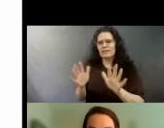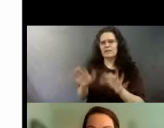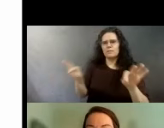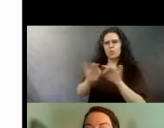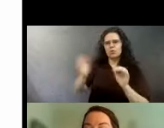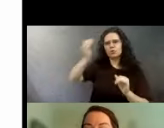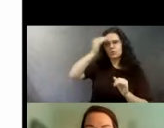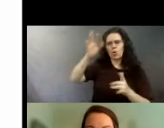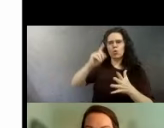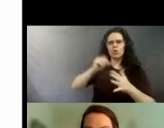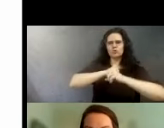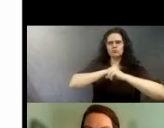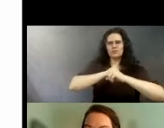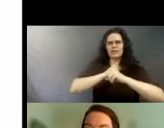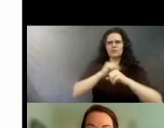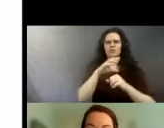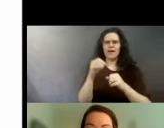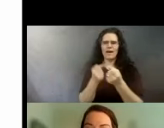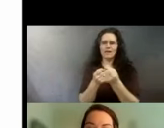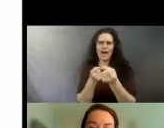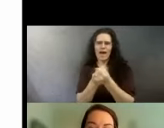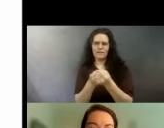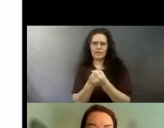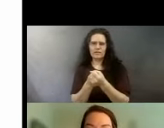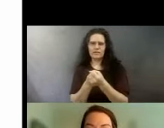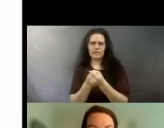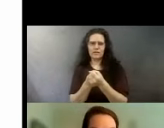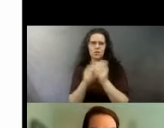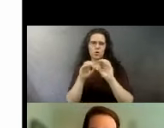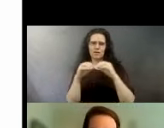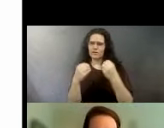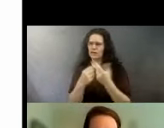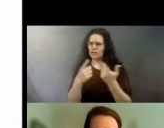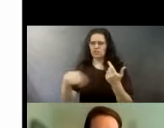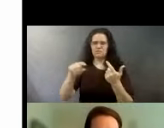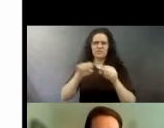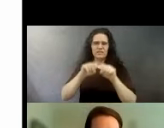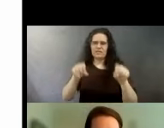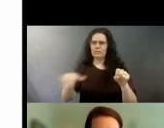advocacy systems, know who it is in your state and get connected with them.